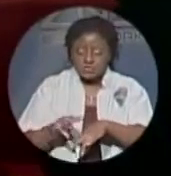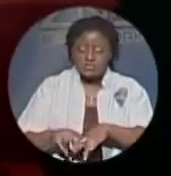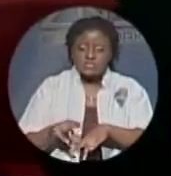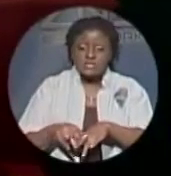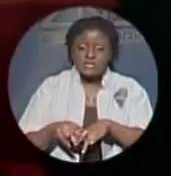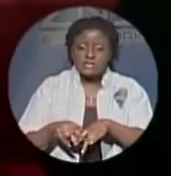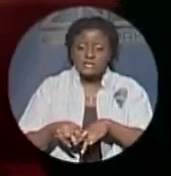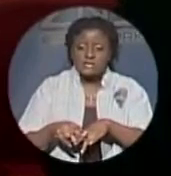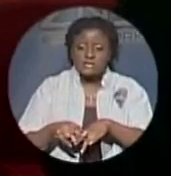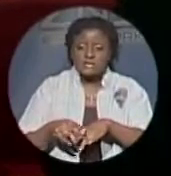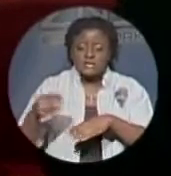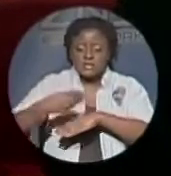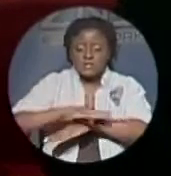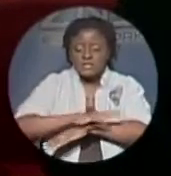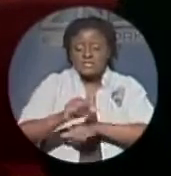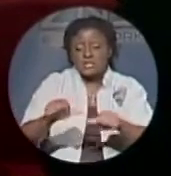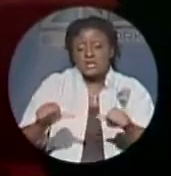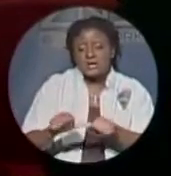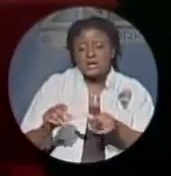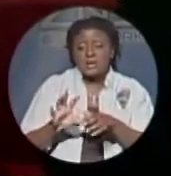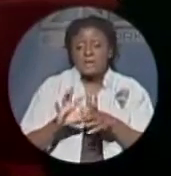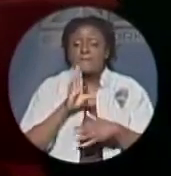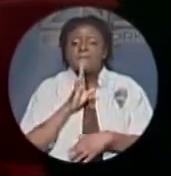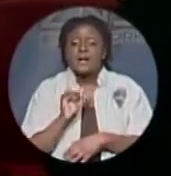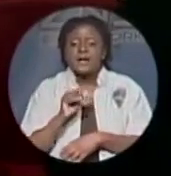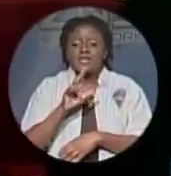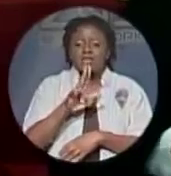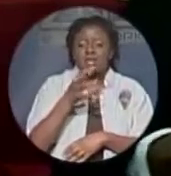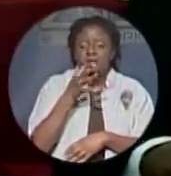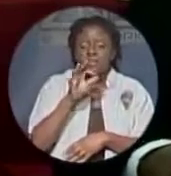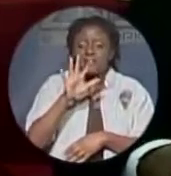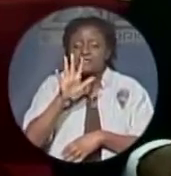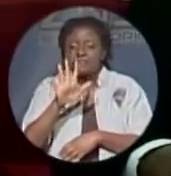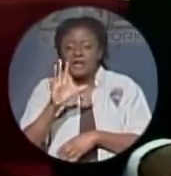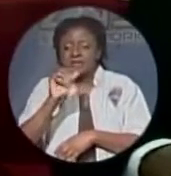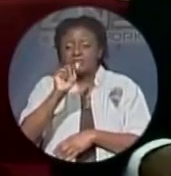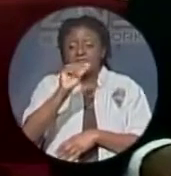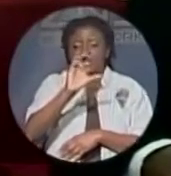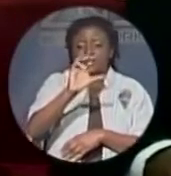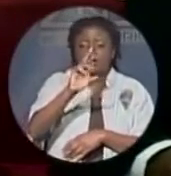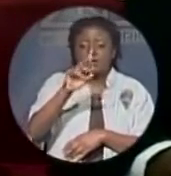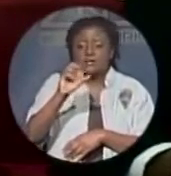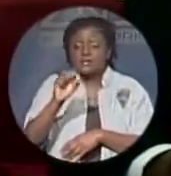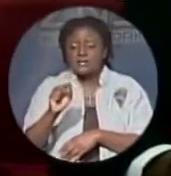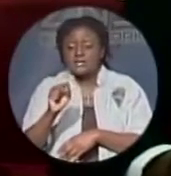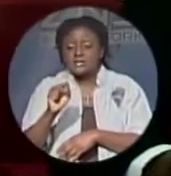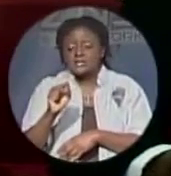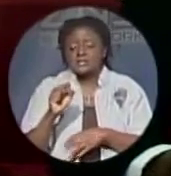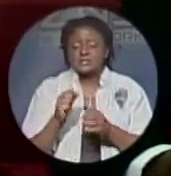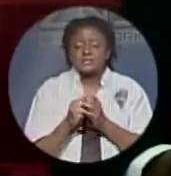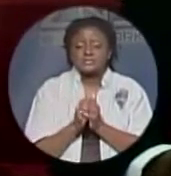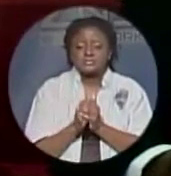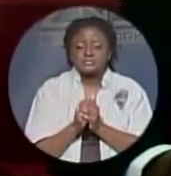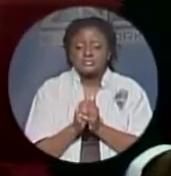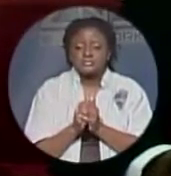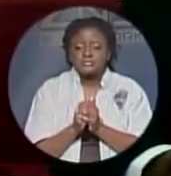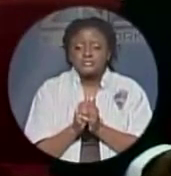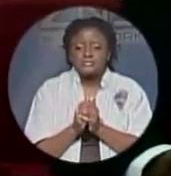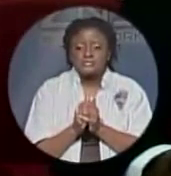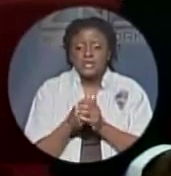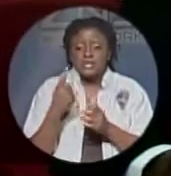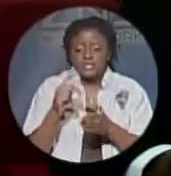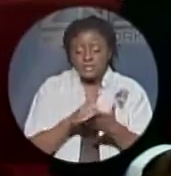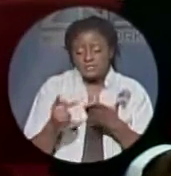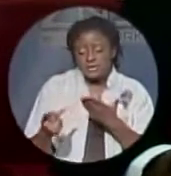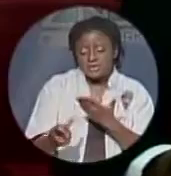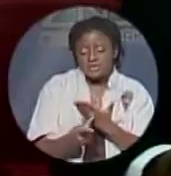3.5 acres at high tide and 4.4 acres at low tide. The project